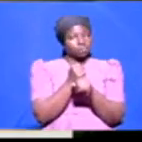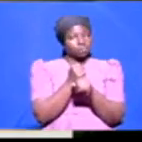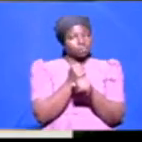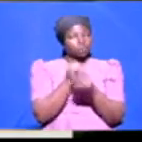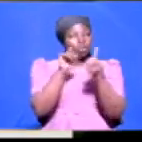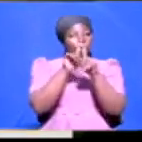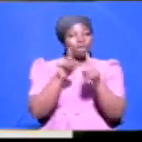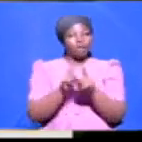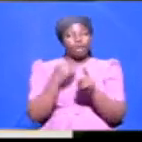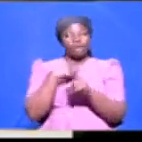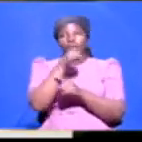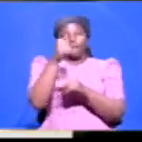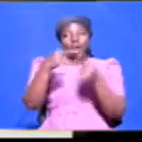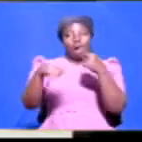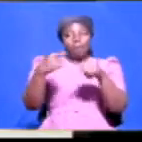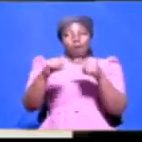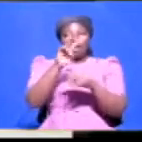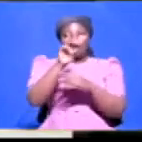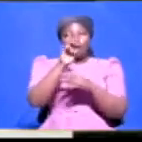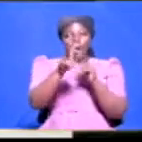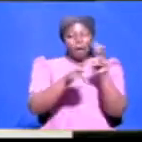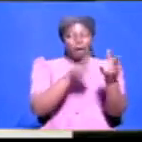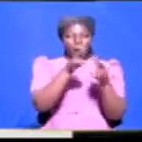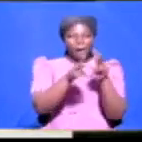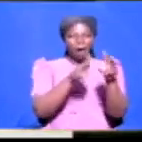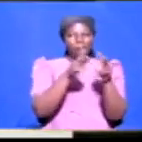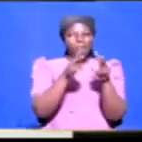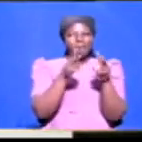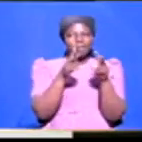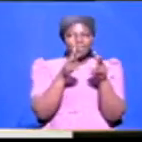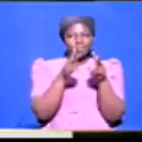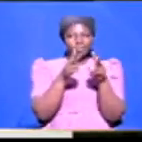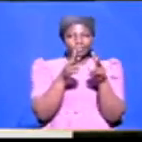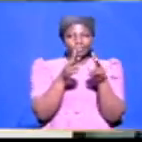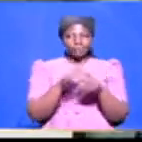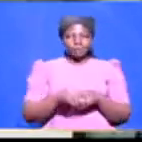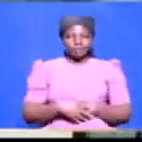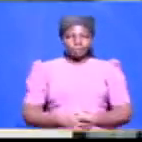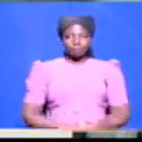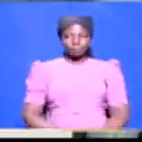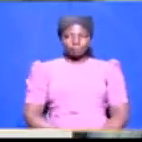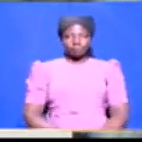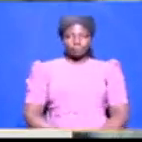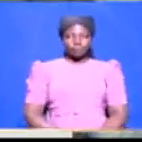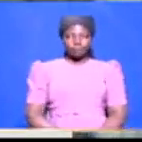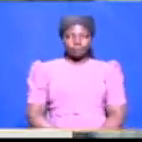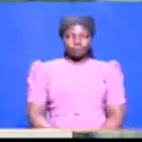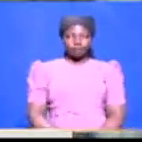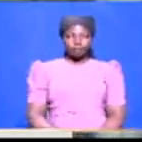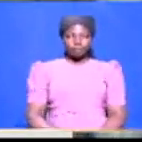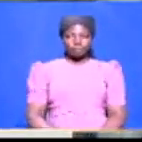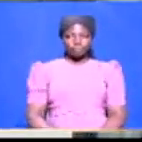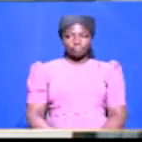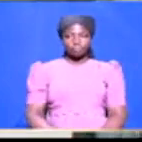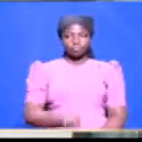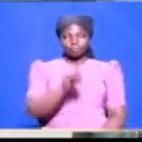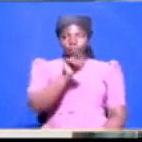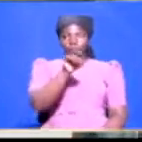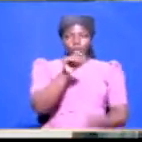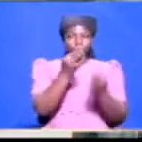2022, there will still be an opportunity to come and look for the votes again. It was free and